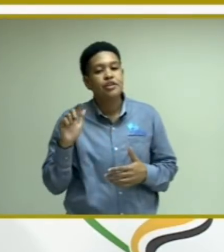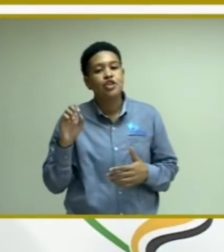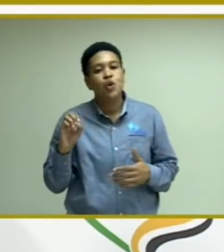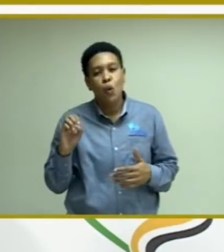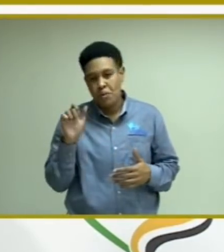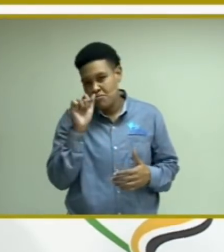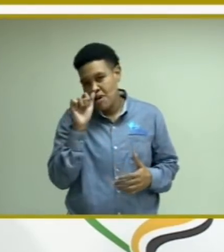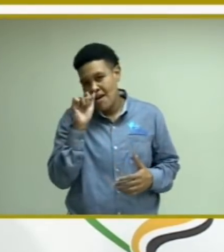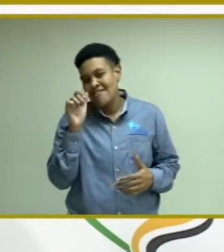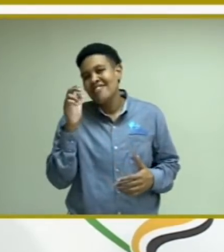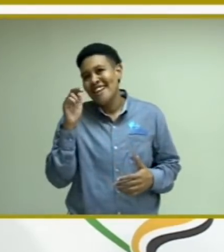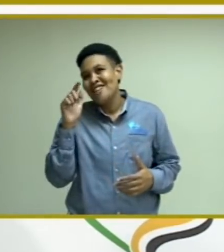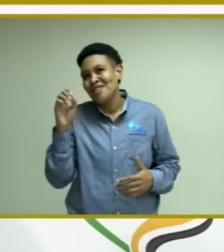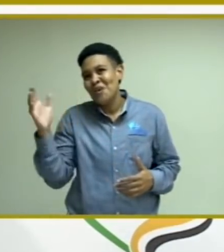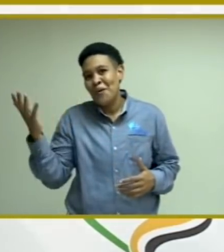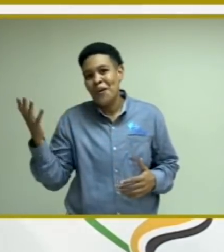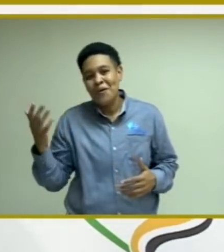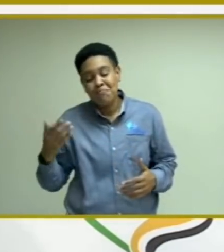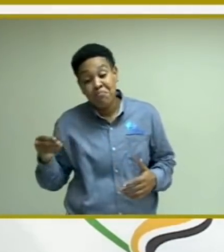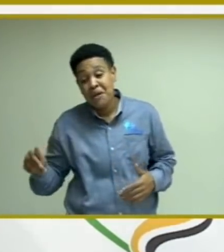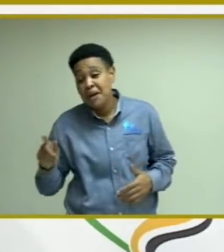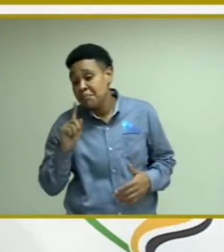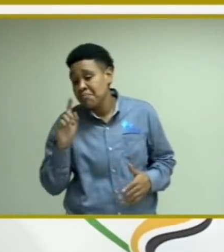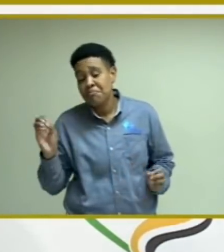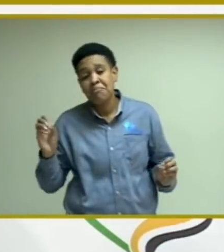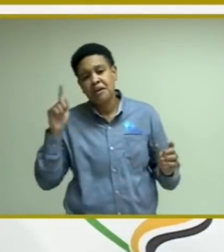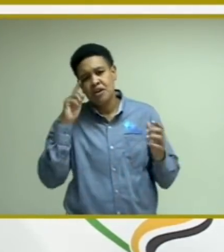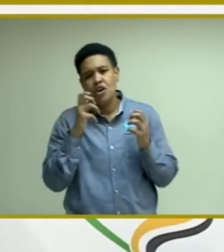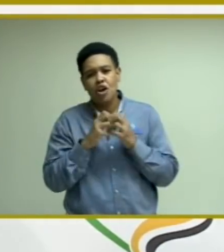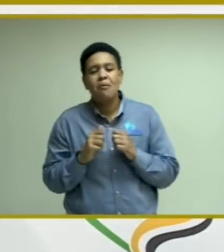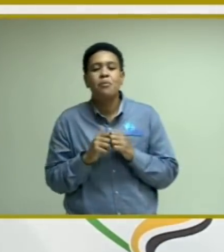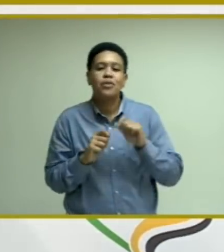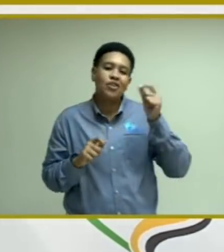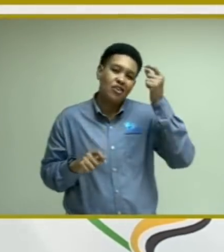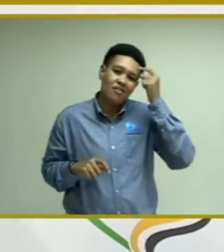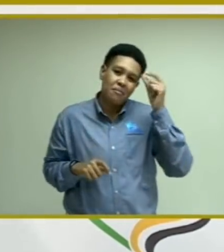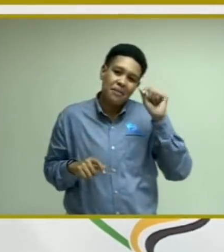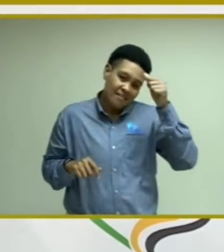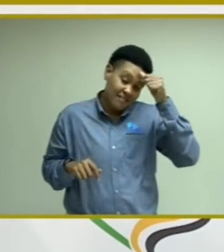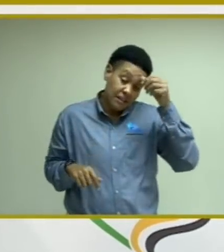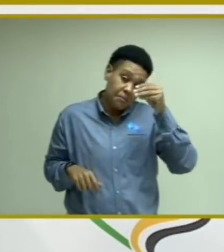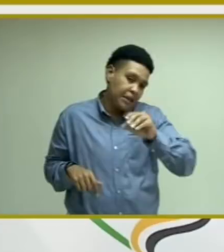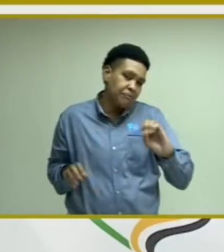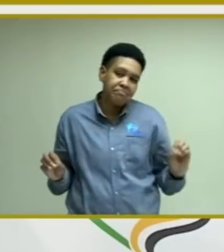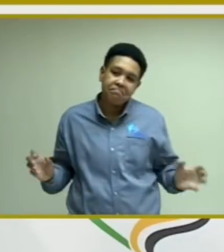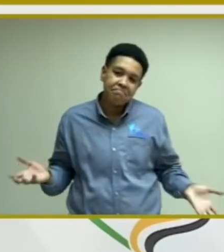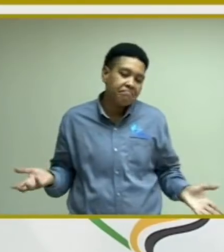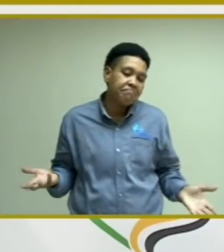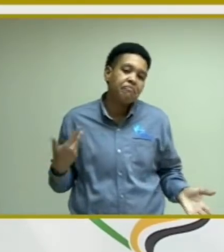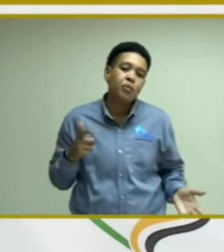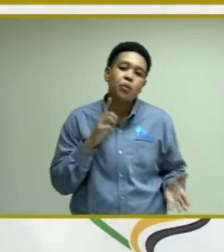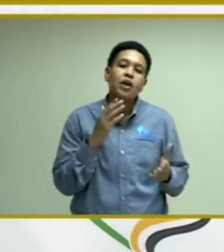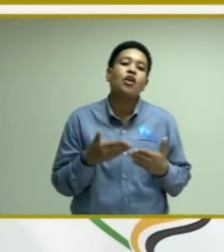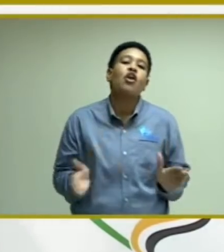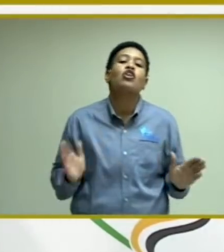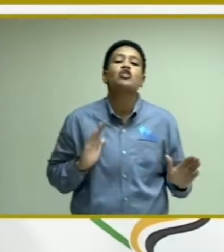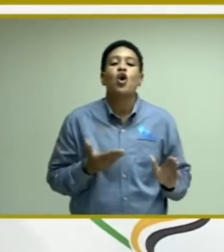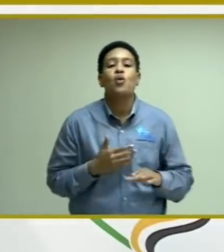non-governmental organization in collaboration with the government of India that we will be launching